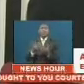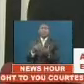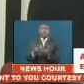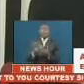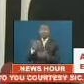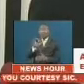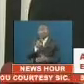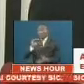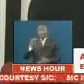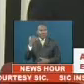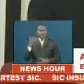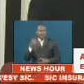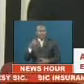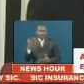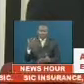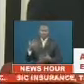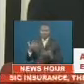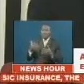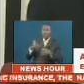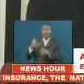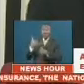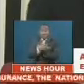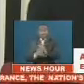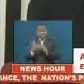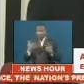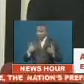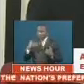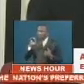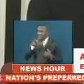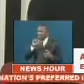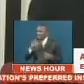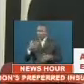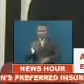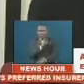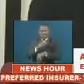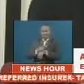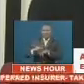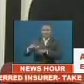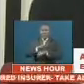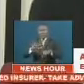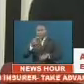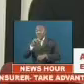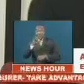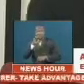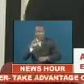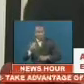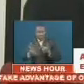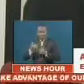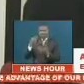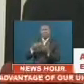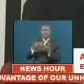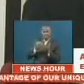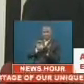Most of it is going direct to the countries which are most affected, Sierra Leone, Liberia and Guinea, where we have teams and we're working there. Most of it is going there.